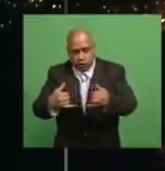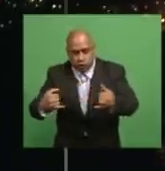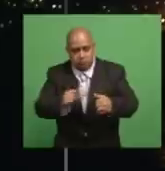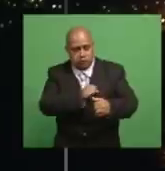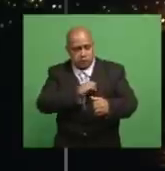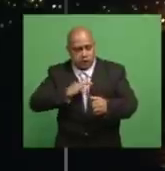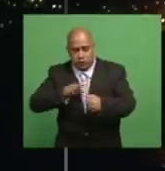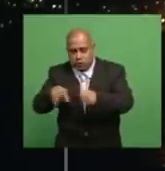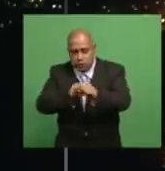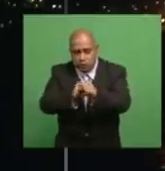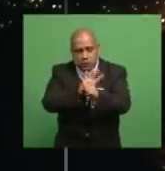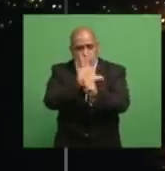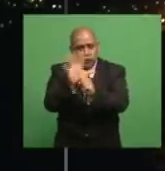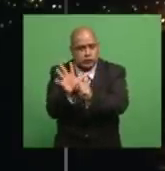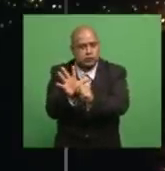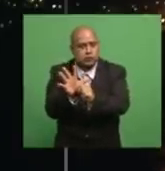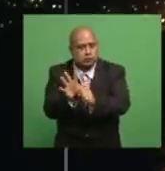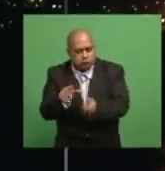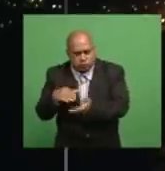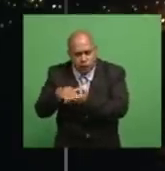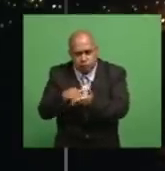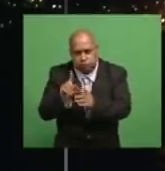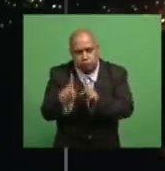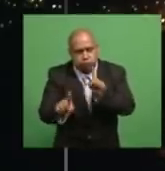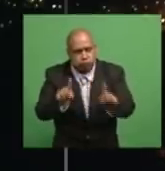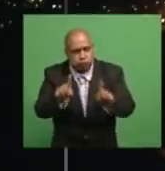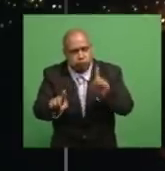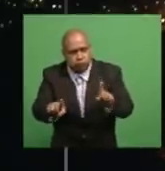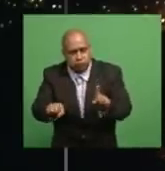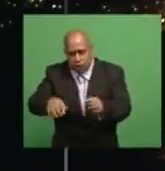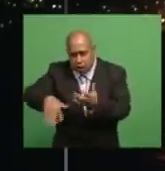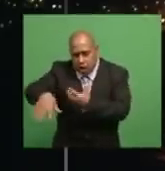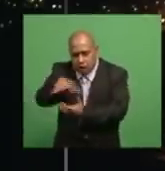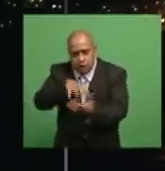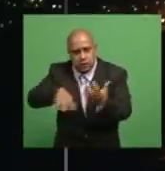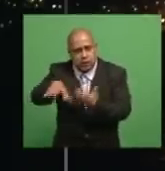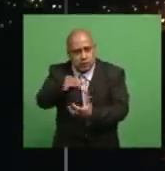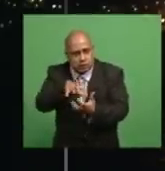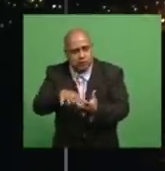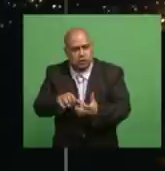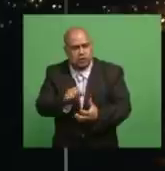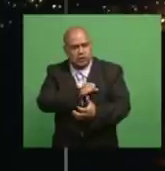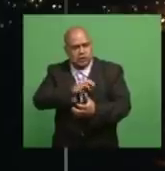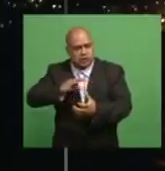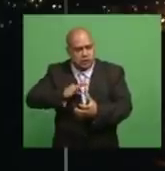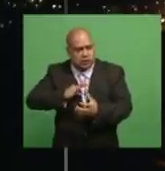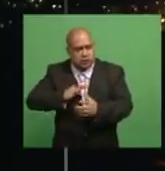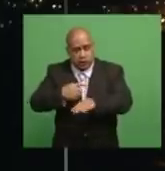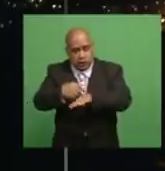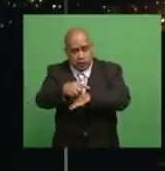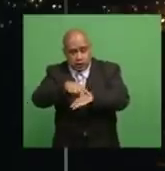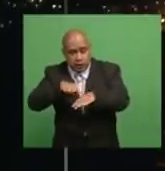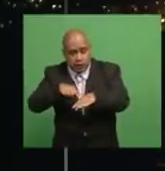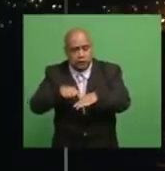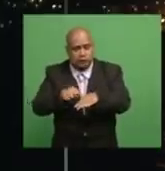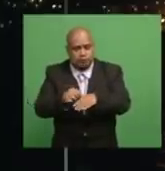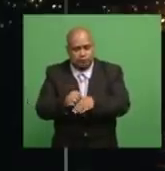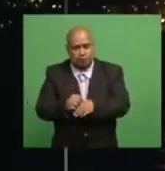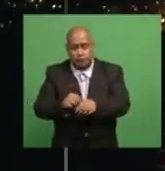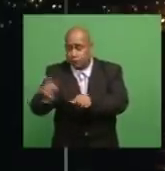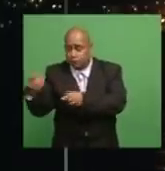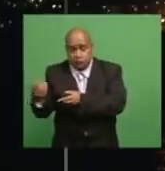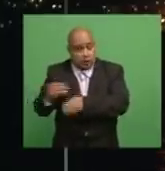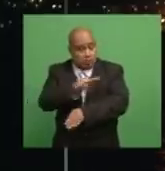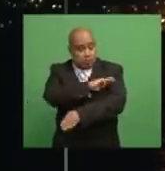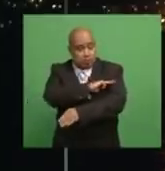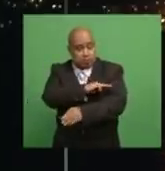assisting in the recovery efforts following Tropical Cyclone Harold. In his Easter message, the Prime Minister says these sacrifices are a